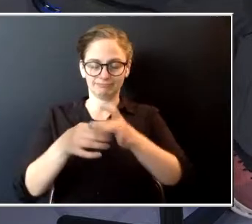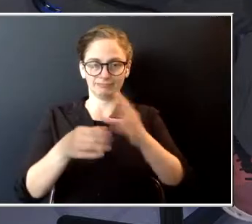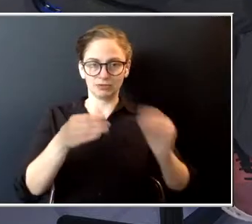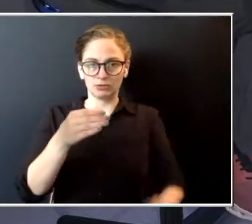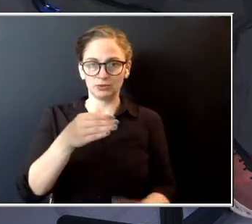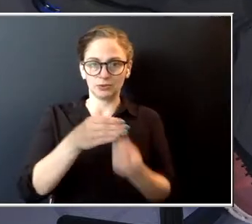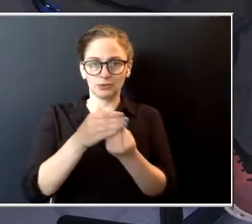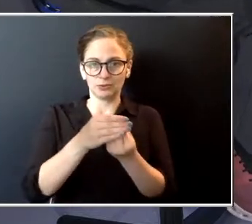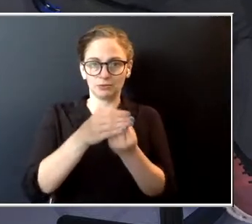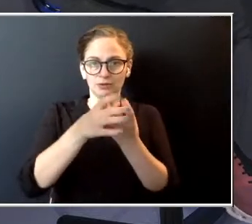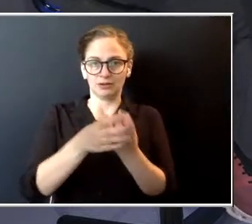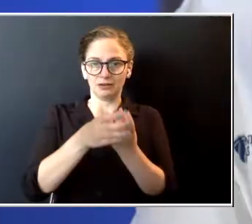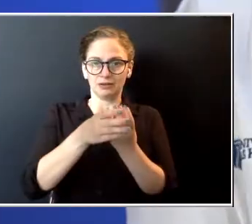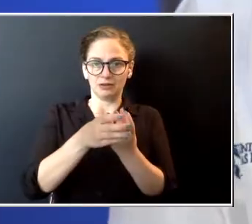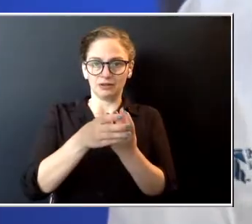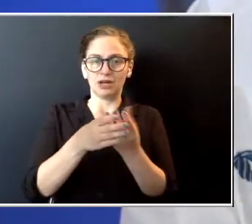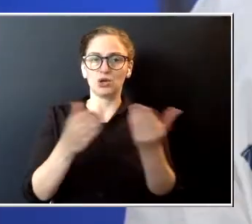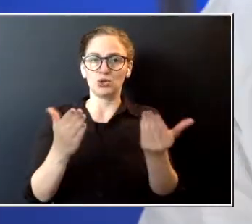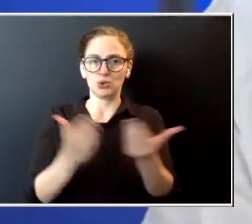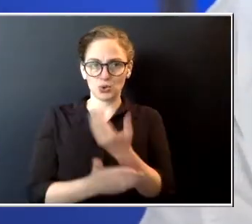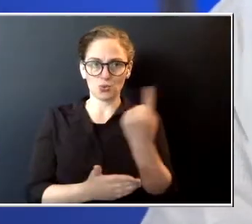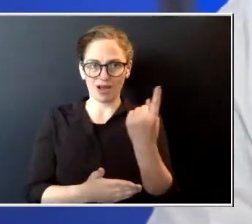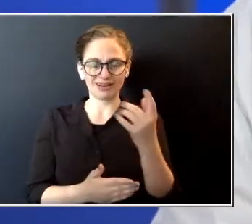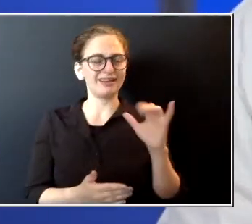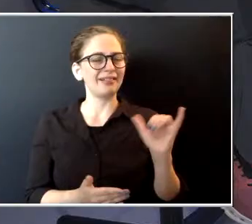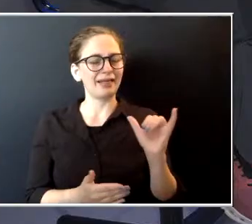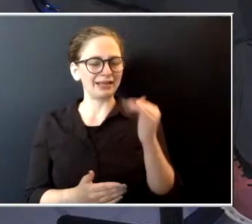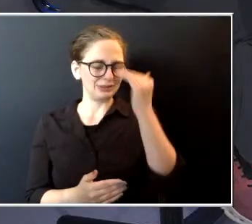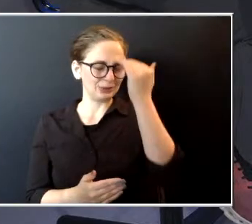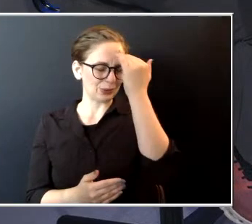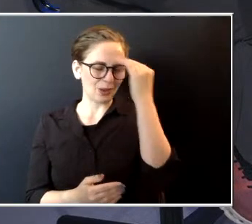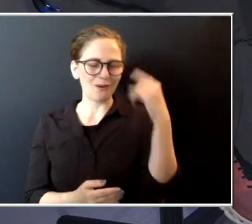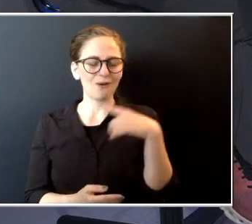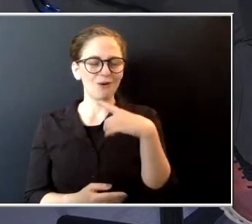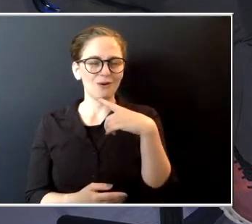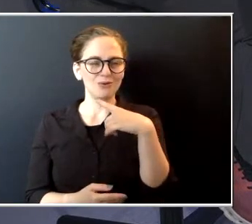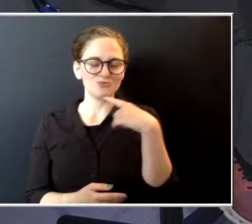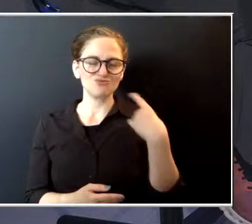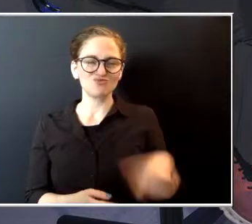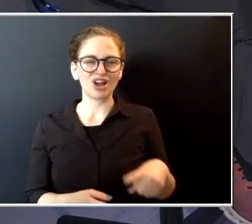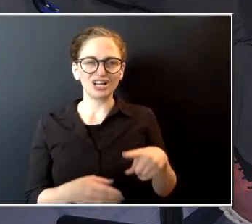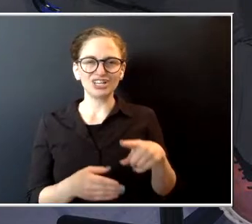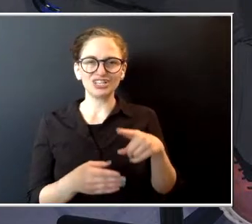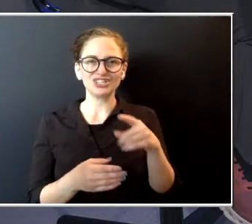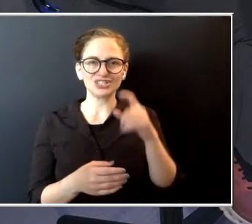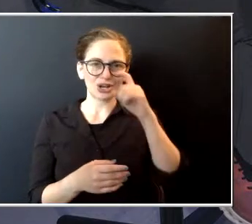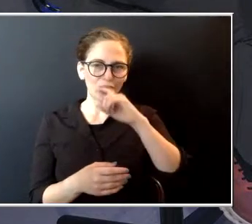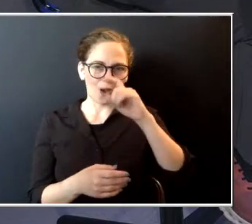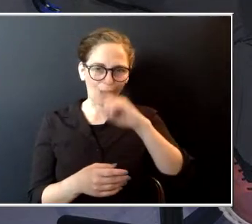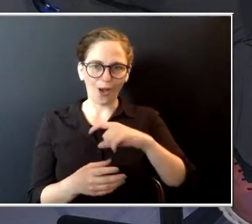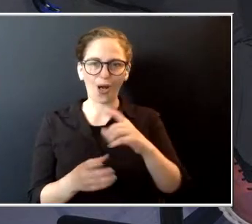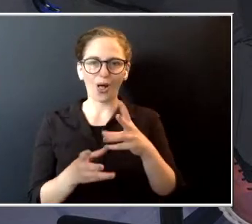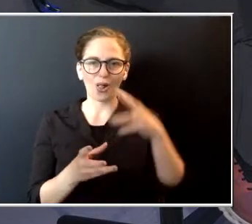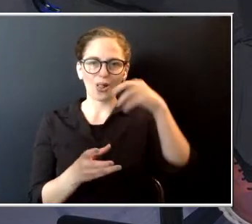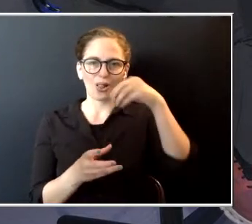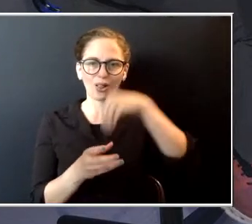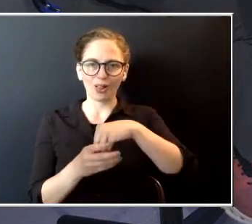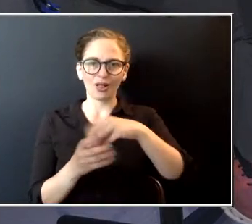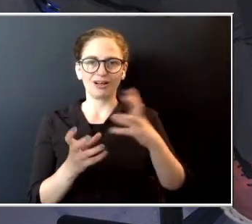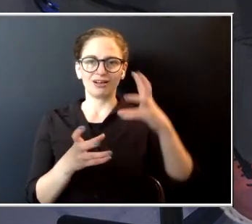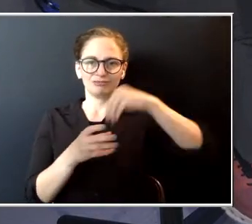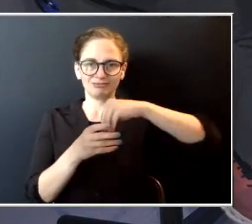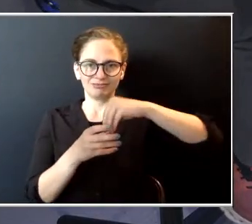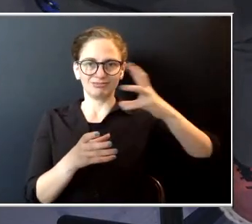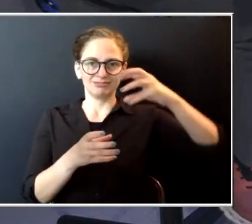dolls? Yeah. You're putting a mama doll into the papa doll. Okay, well, there you go. I'm not even sure I understand that, but I believe you. And what